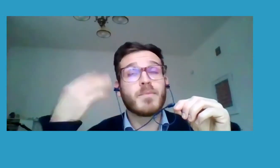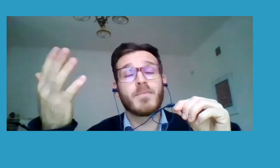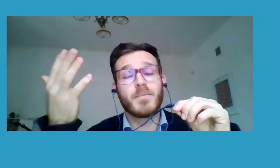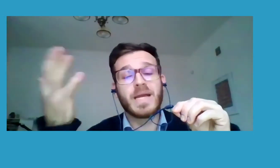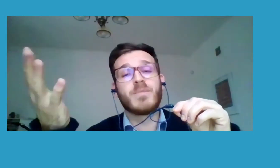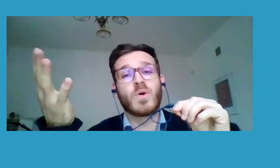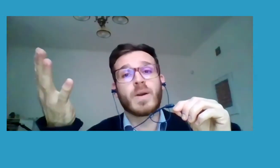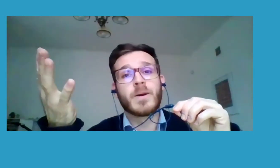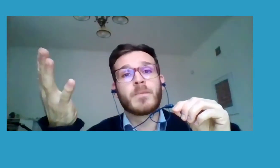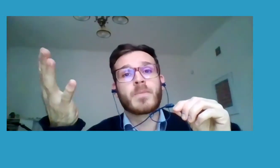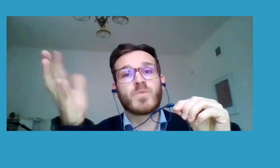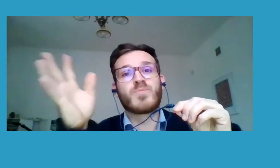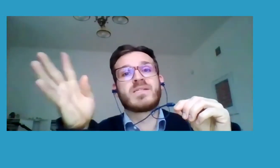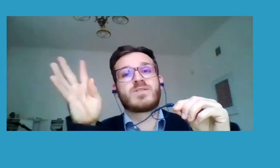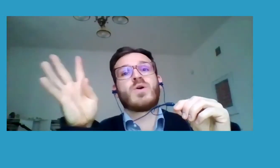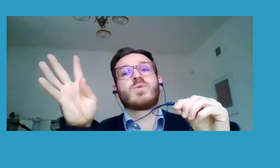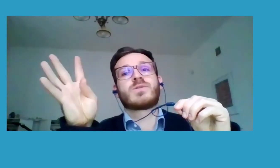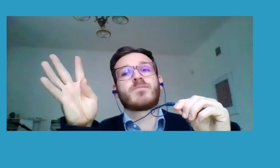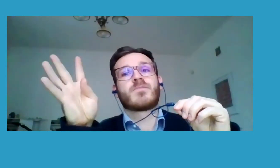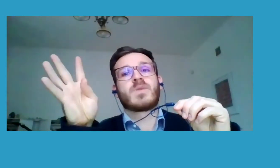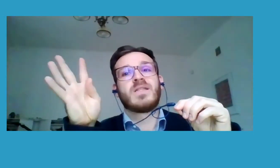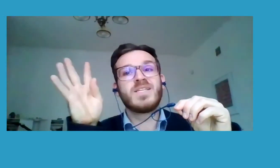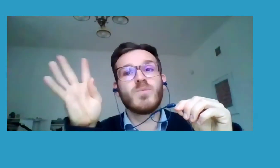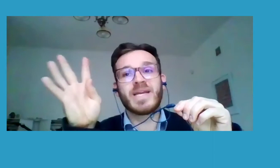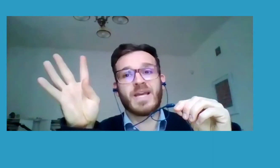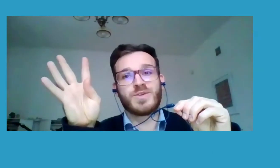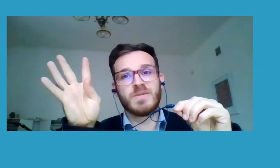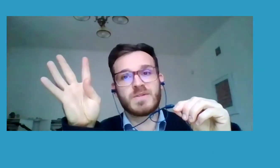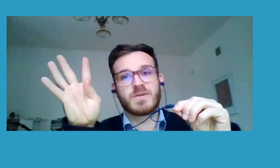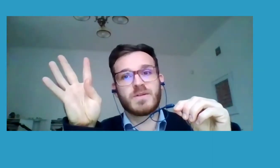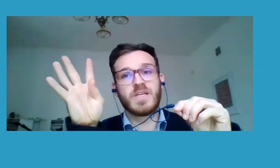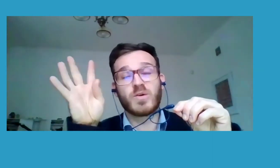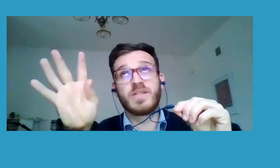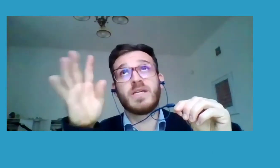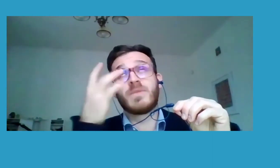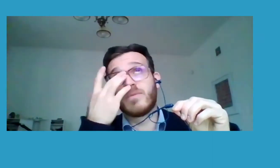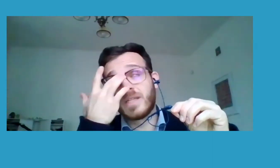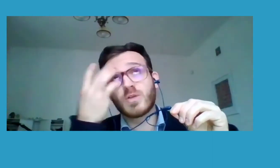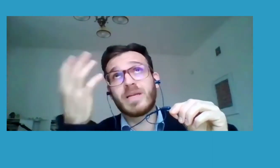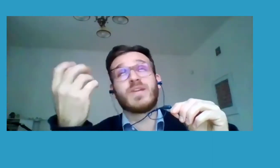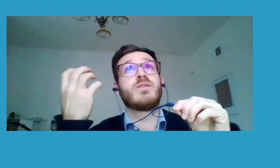name many more, represents those. These obligations, the